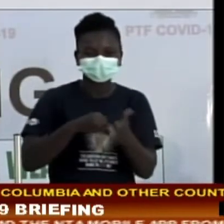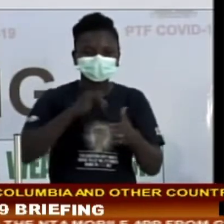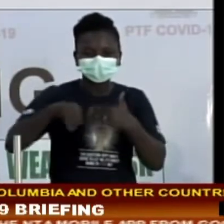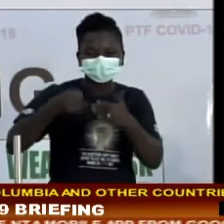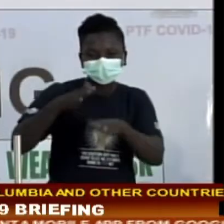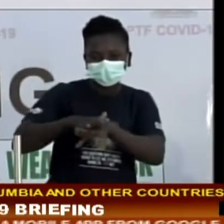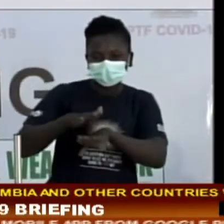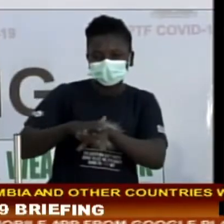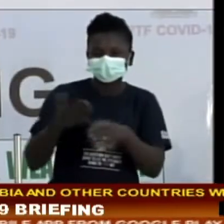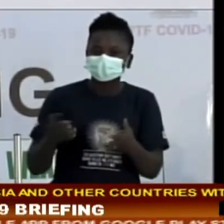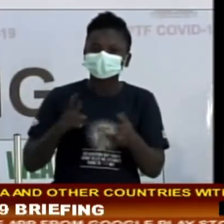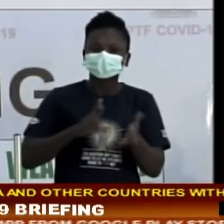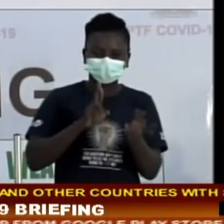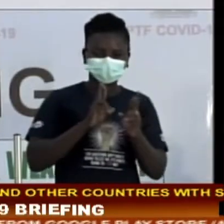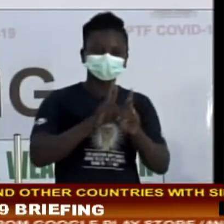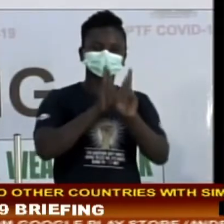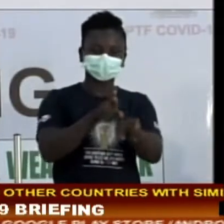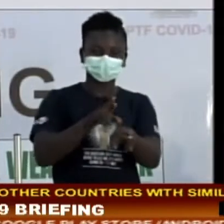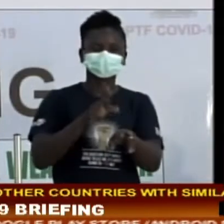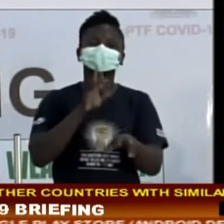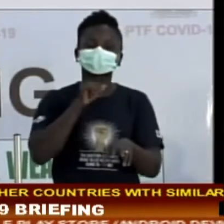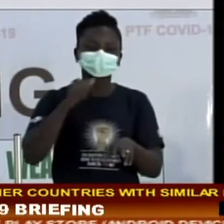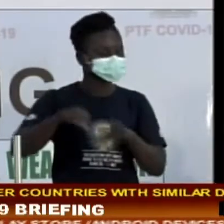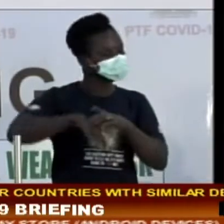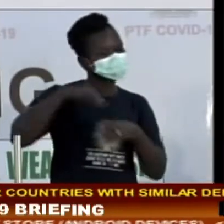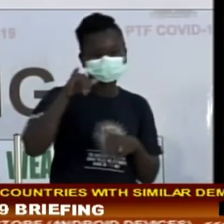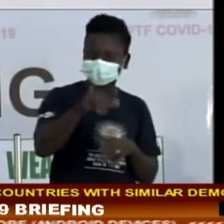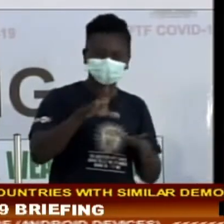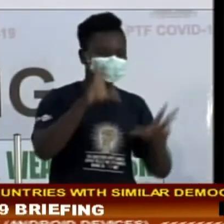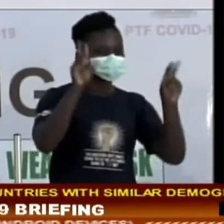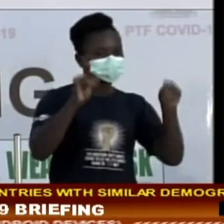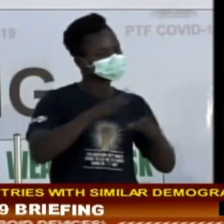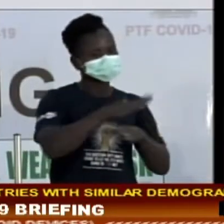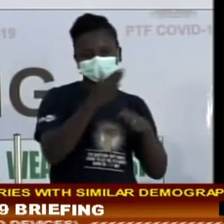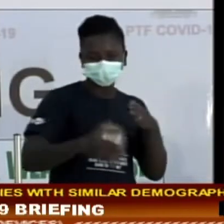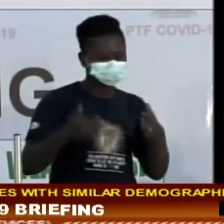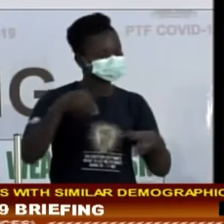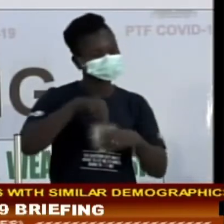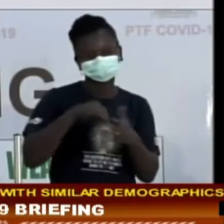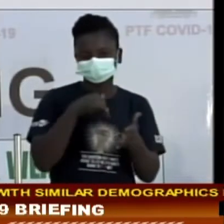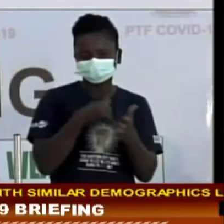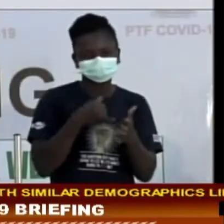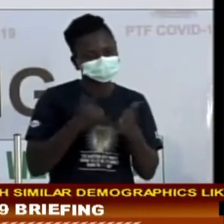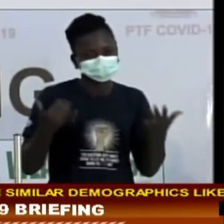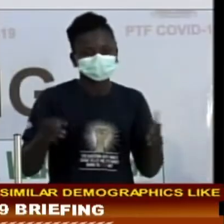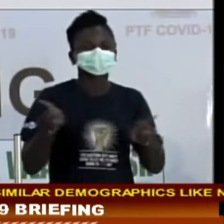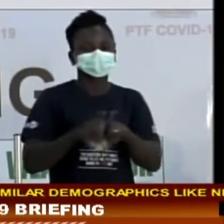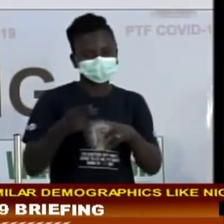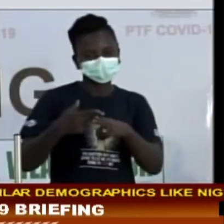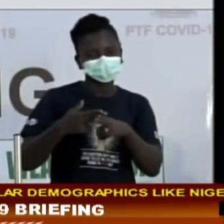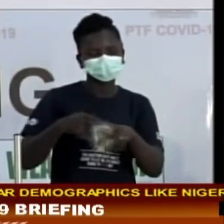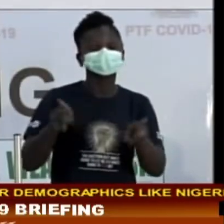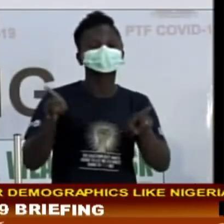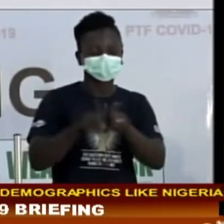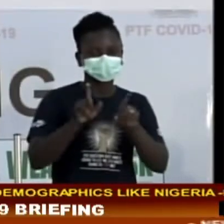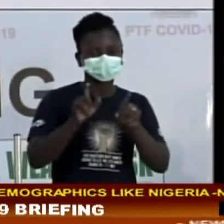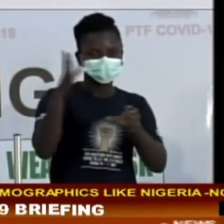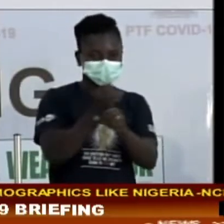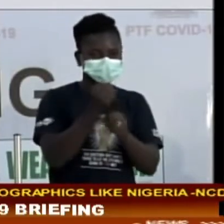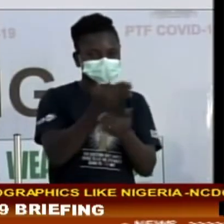on results are not yet out there are no conclusions with regard to it and as soon as conclusions come out you'll